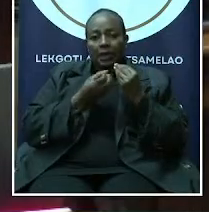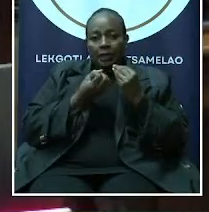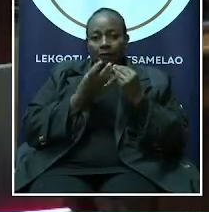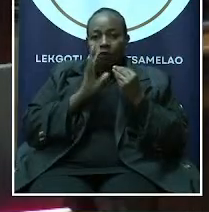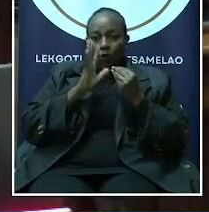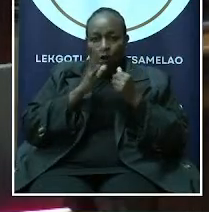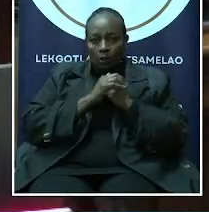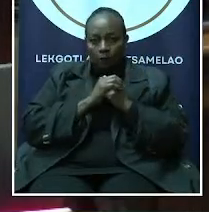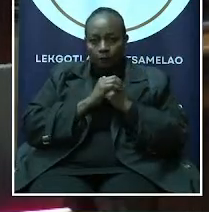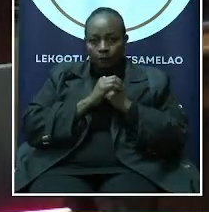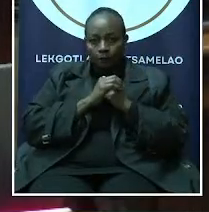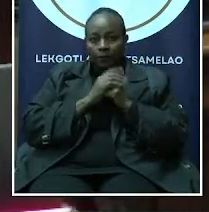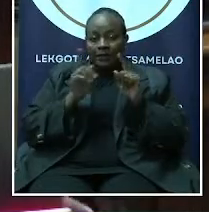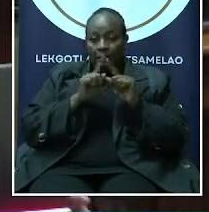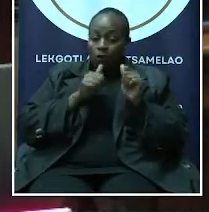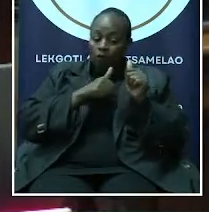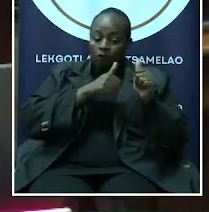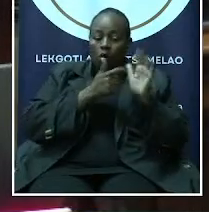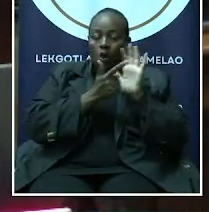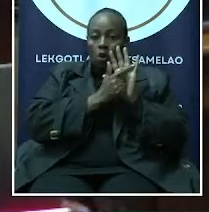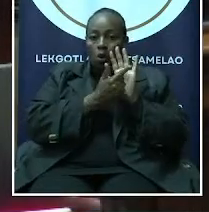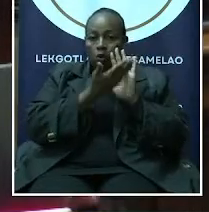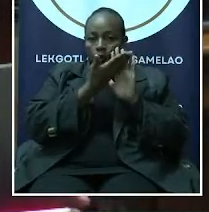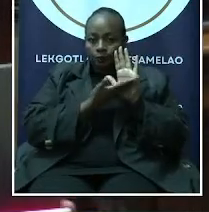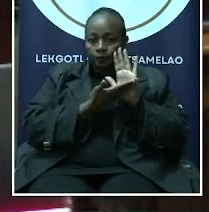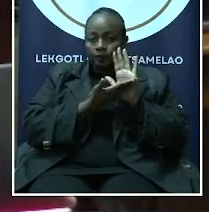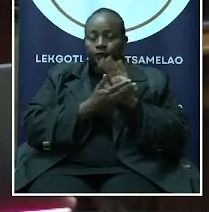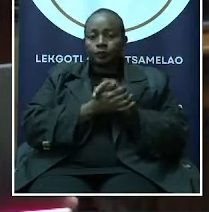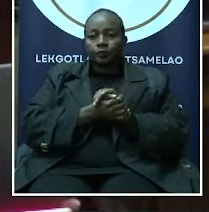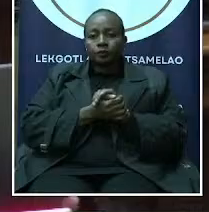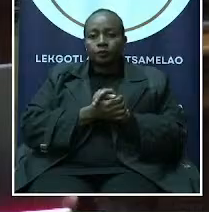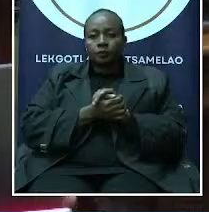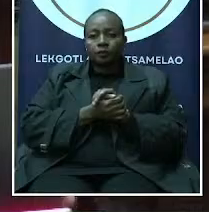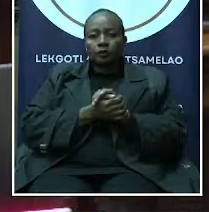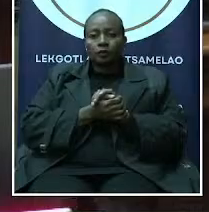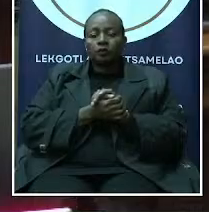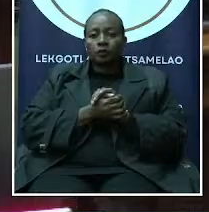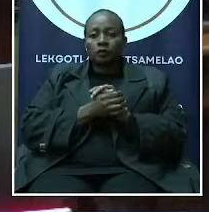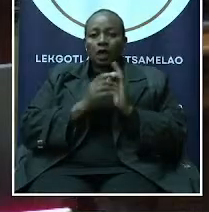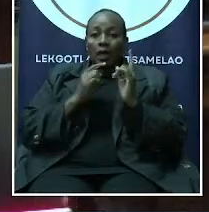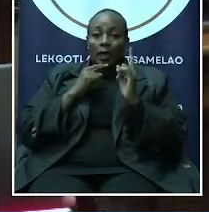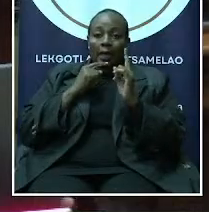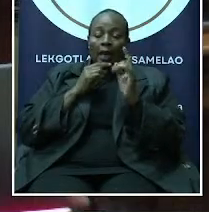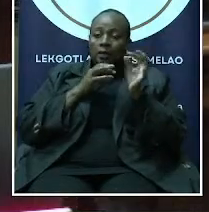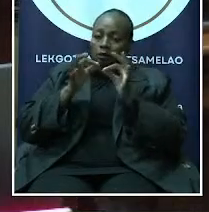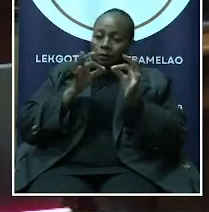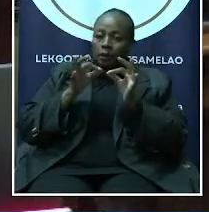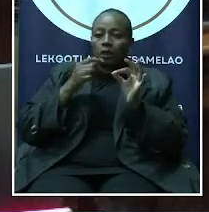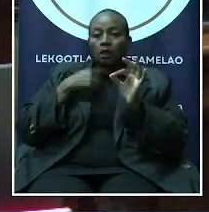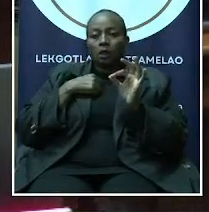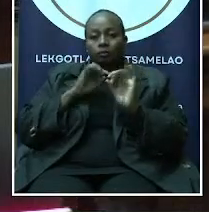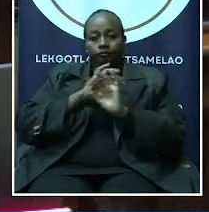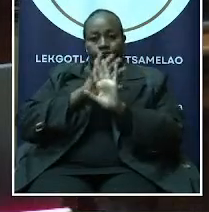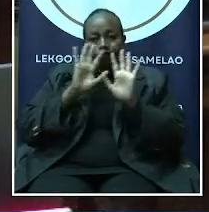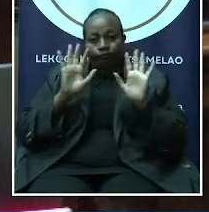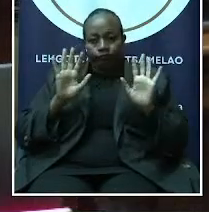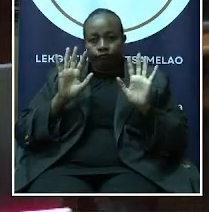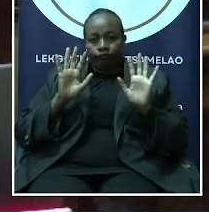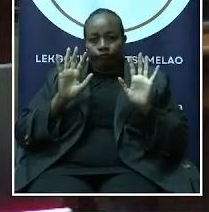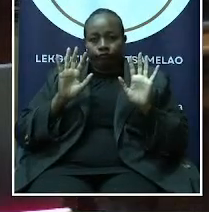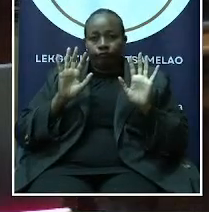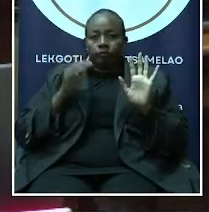this particular legislation. What are the expected outcomes? I've already slightly highlighted that. There would